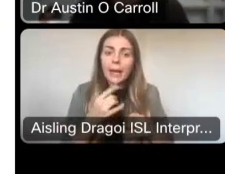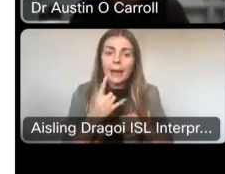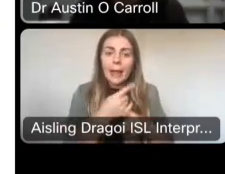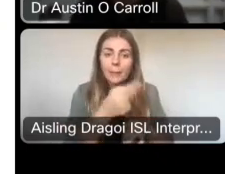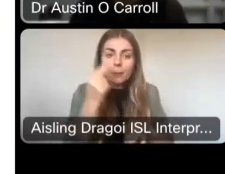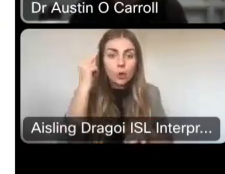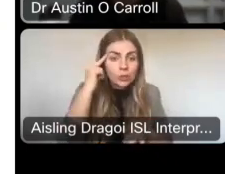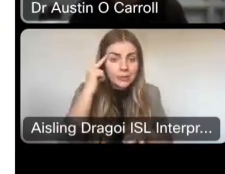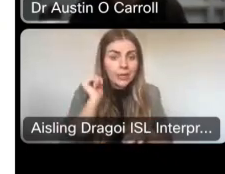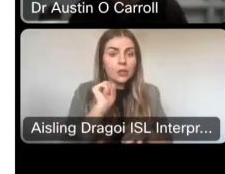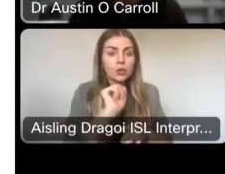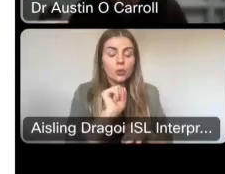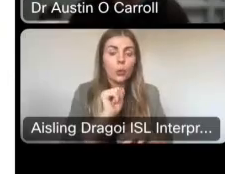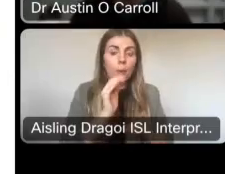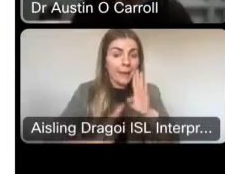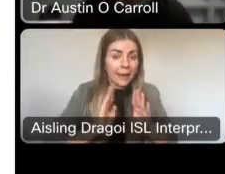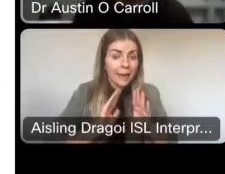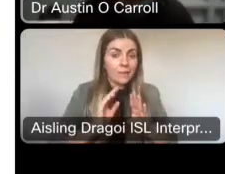his own trauma as a background.